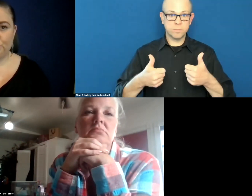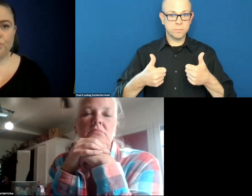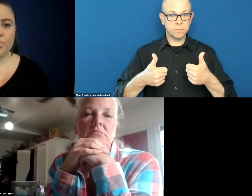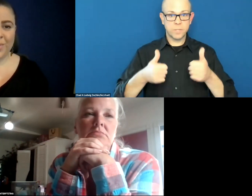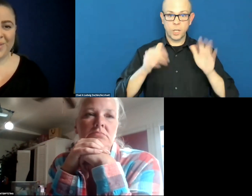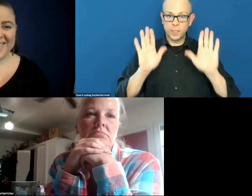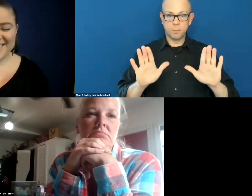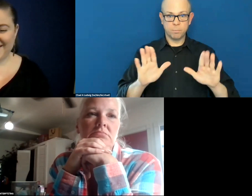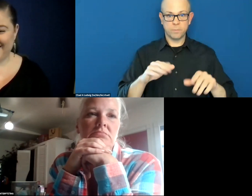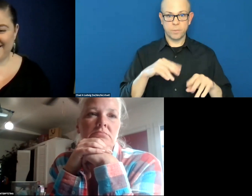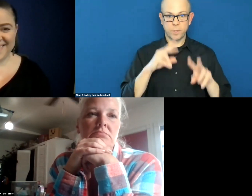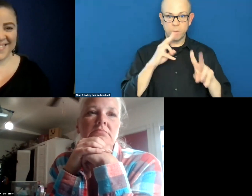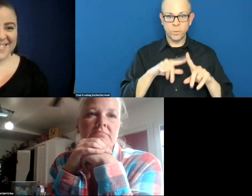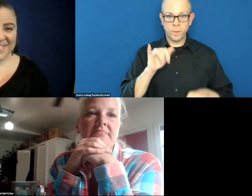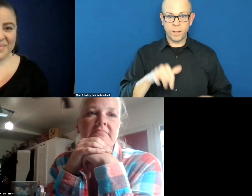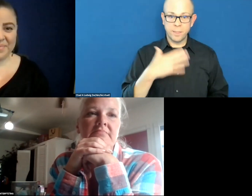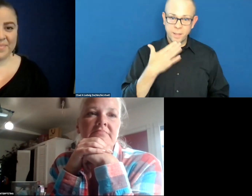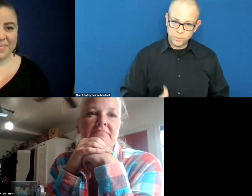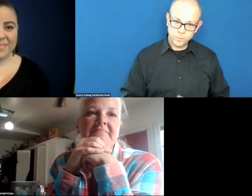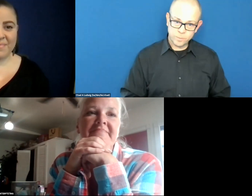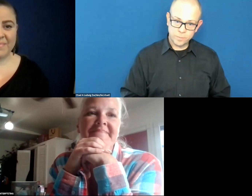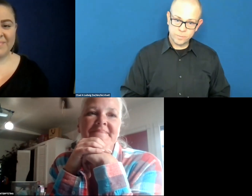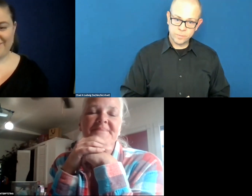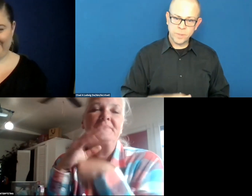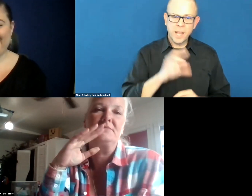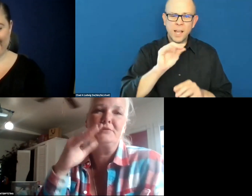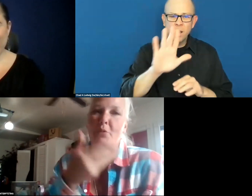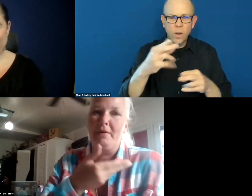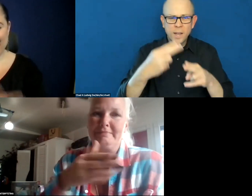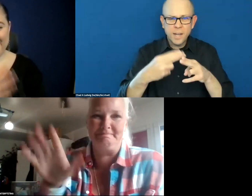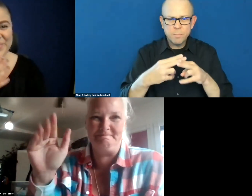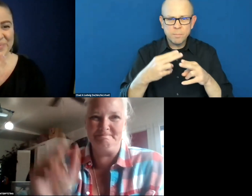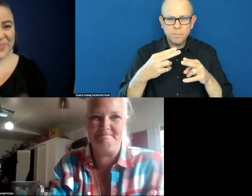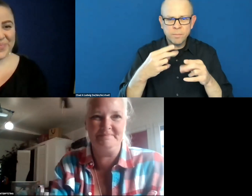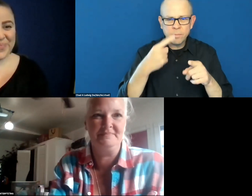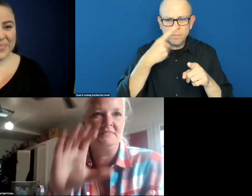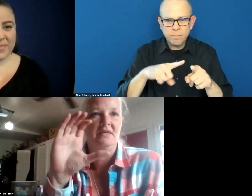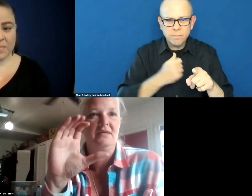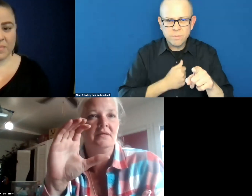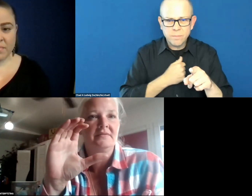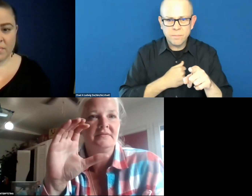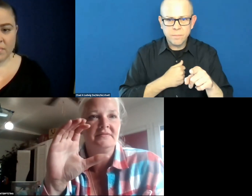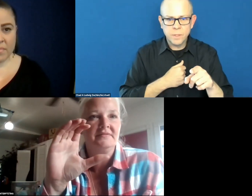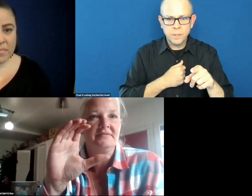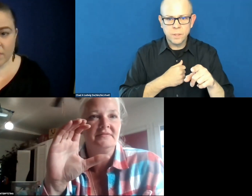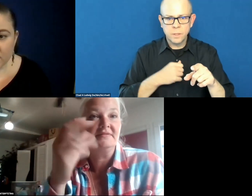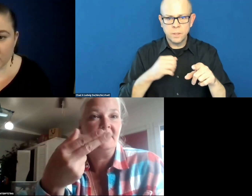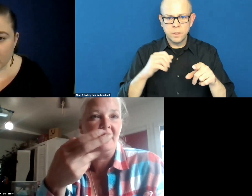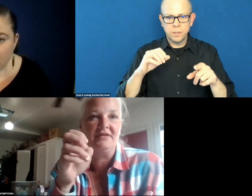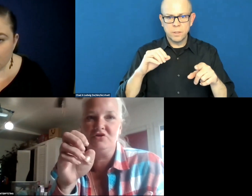can send that list to you. that would be awesome. I look forward to that. Thank you. Yeah, Oh, you're and tell me welcome. again your name.